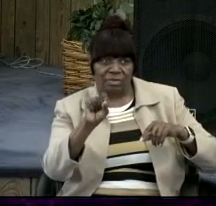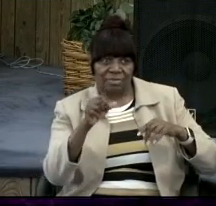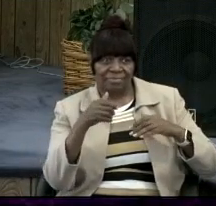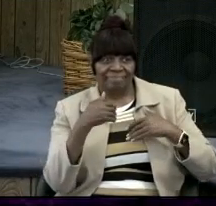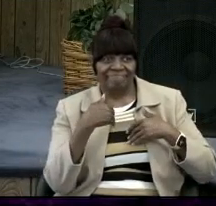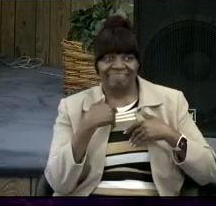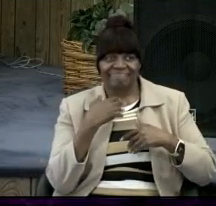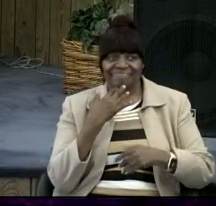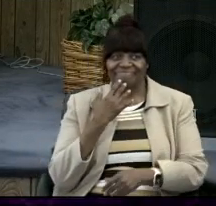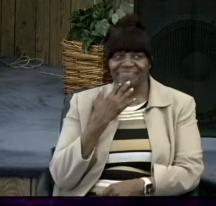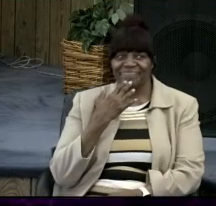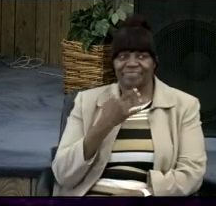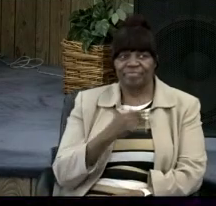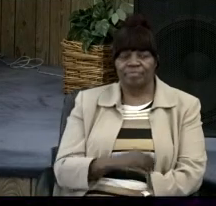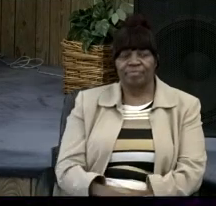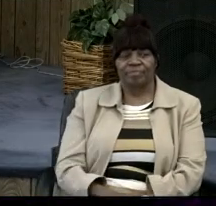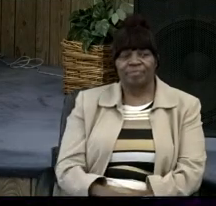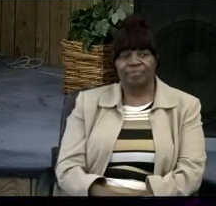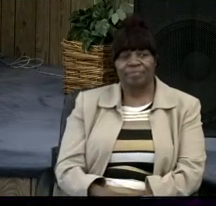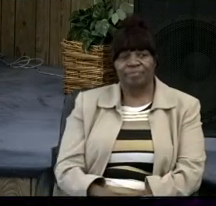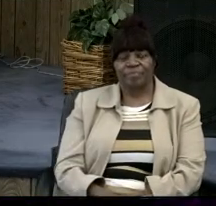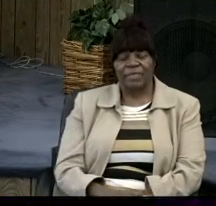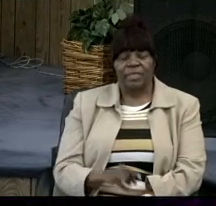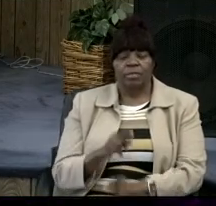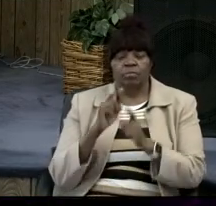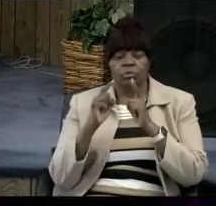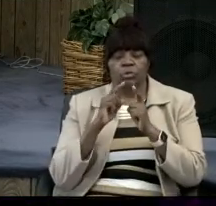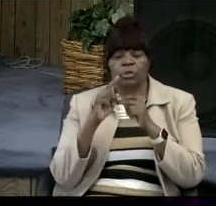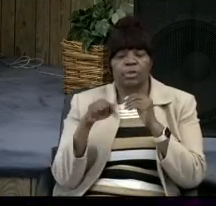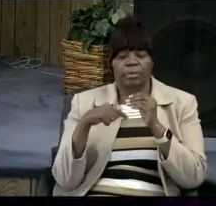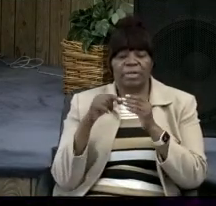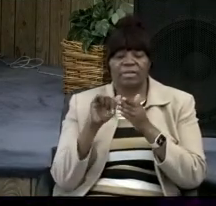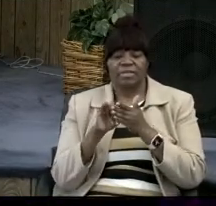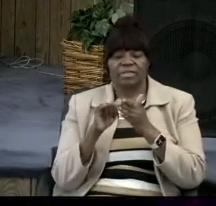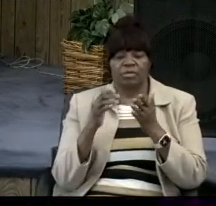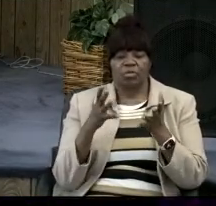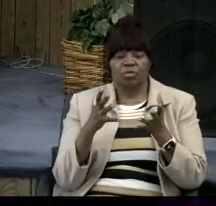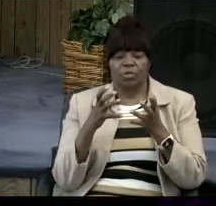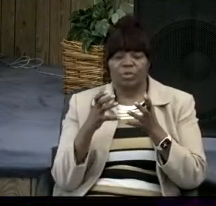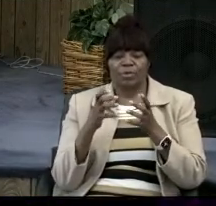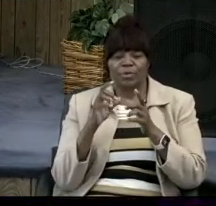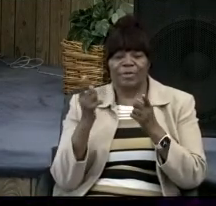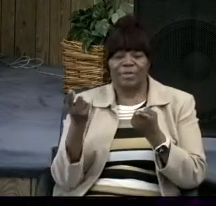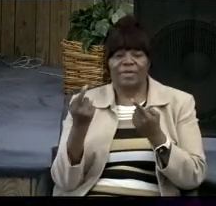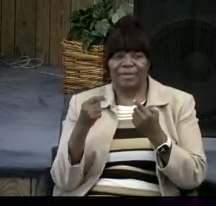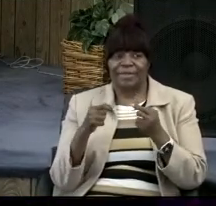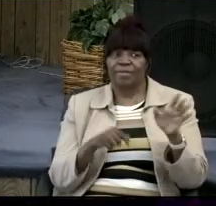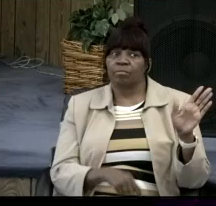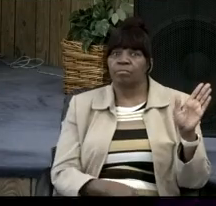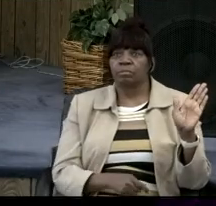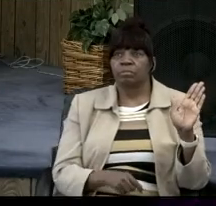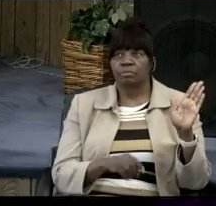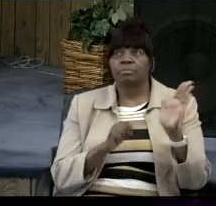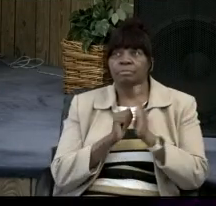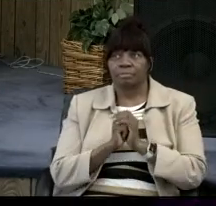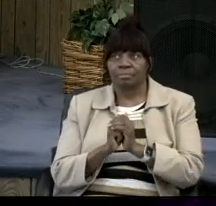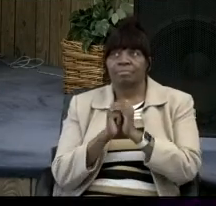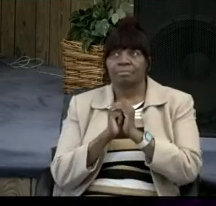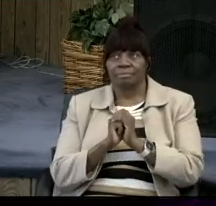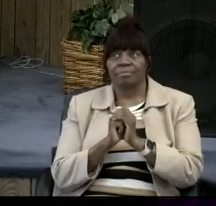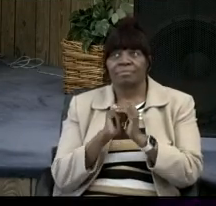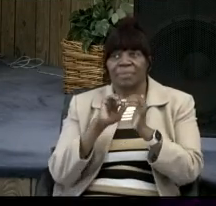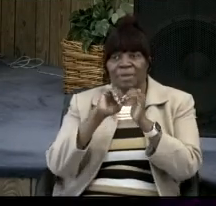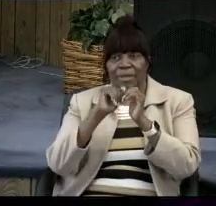have colors. And so I'm only talking about this because I wanted to get to this part right here. How